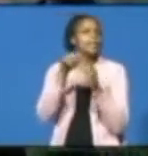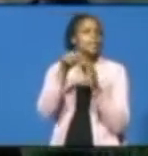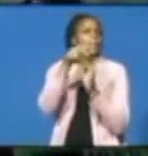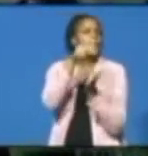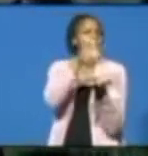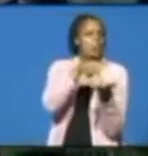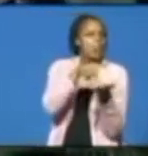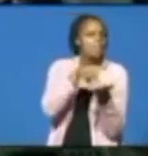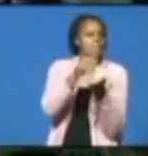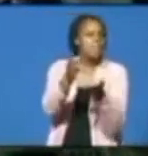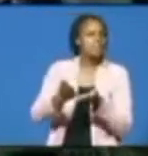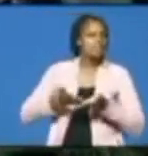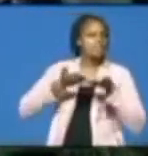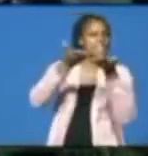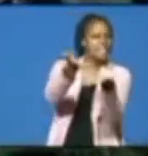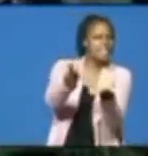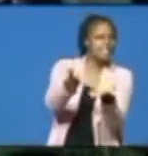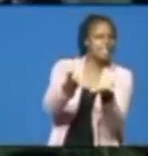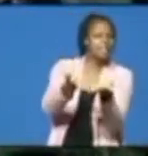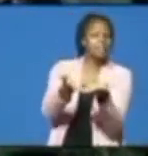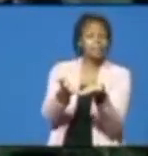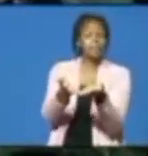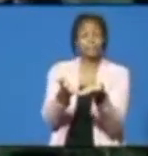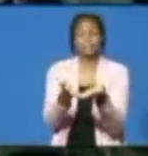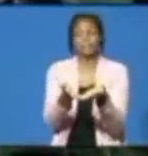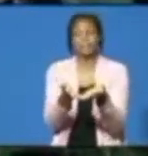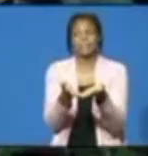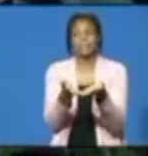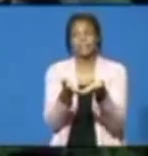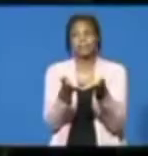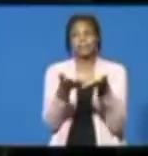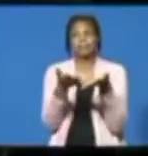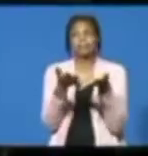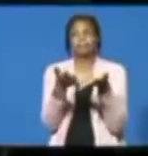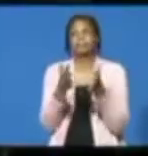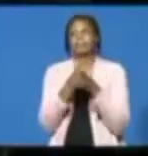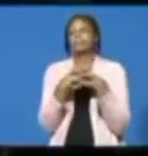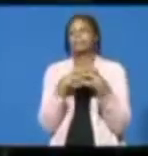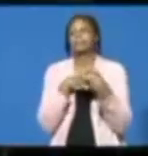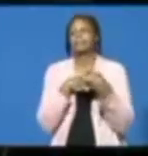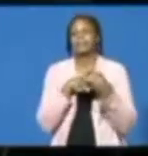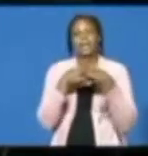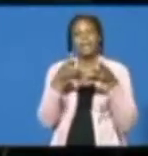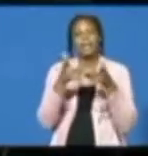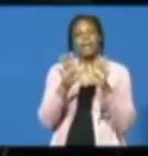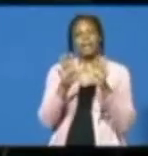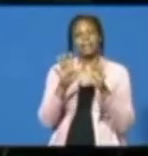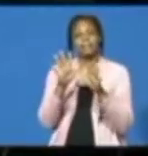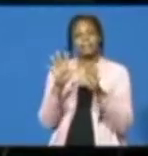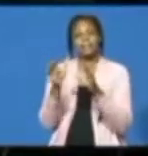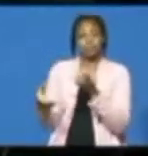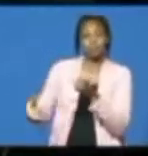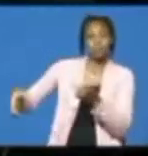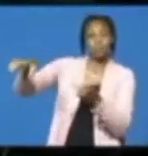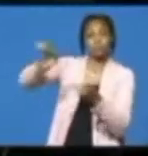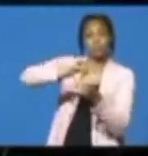is presented, let's place the salt of